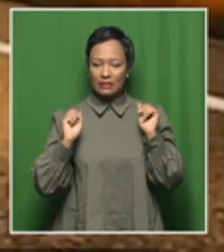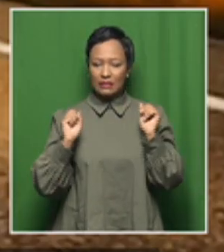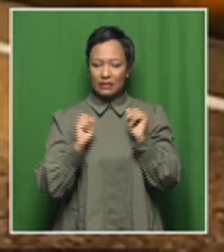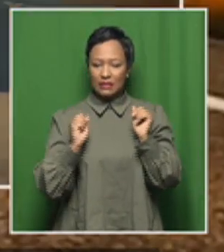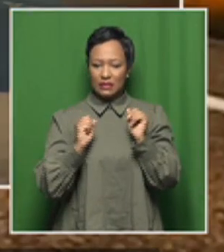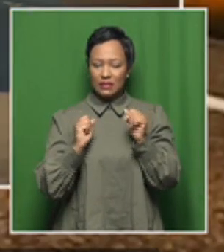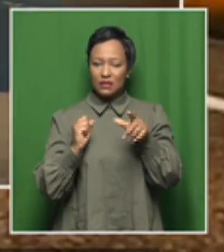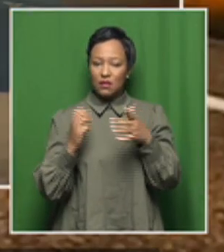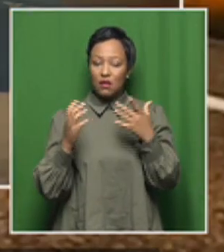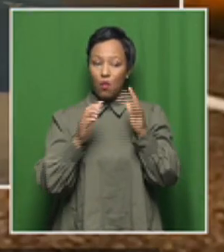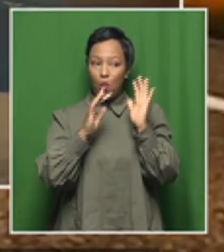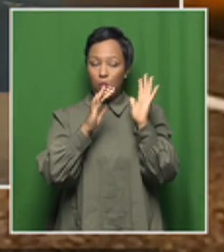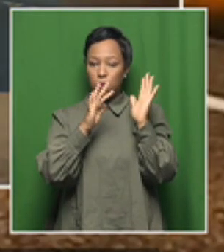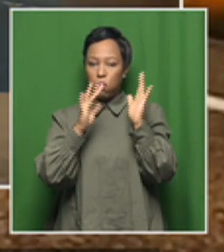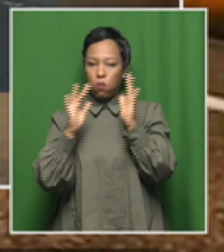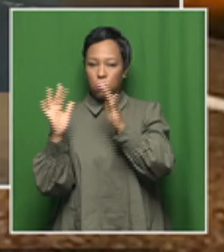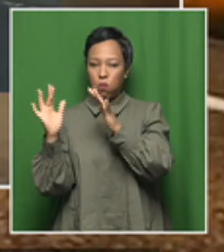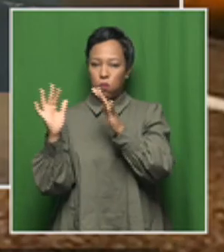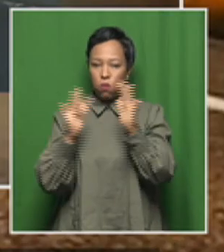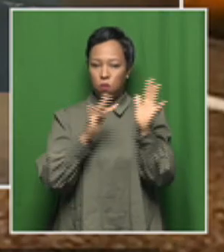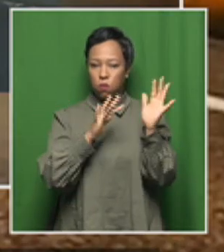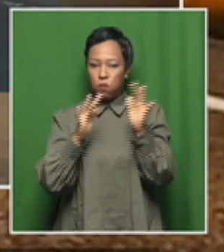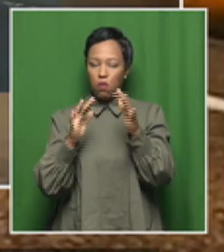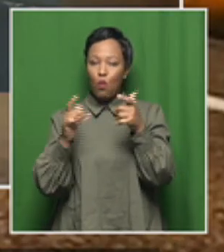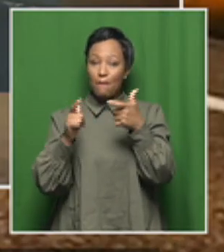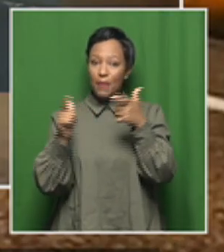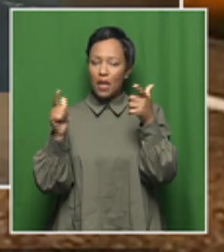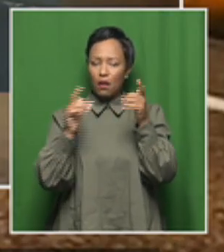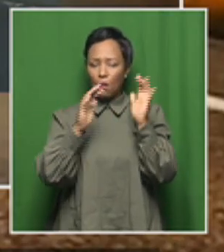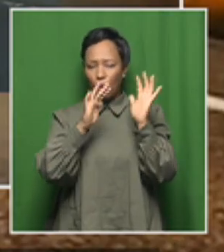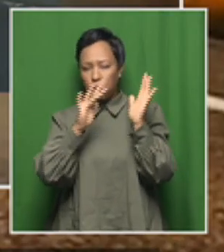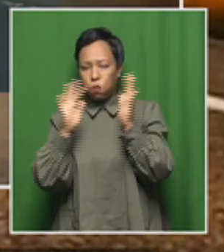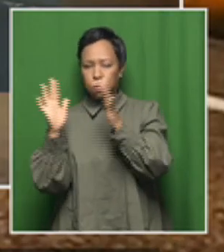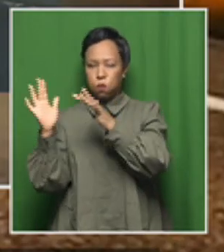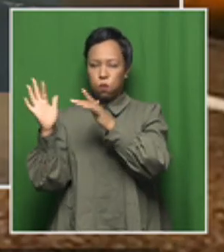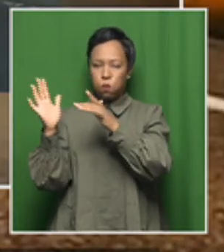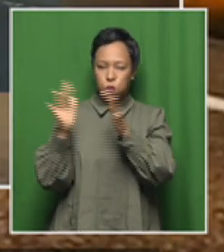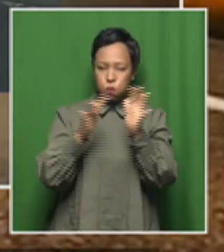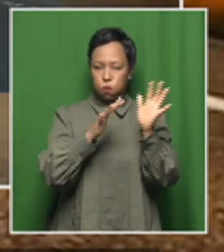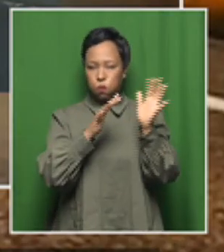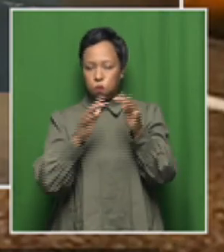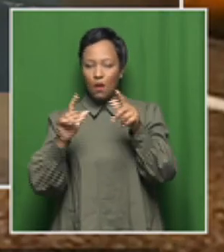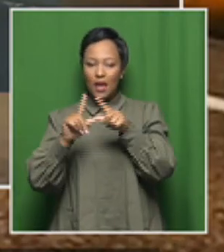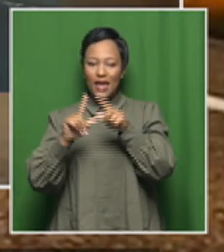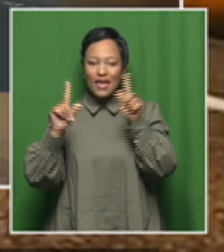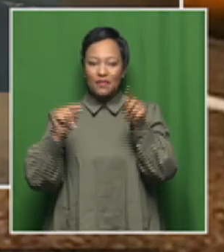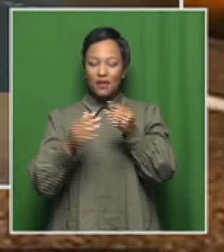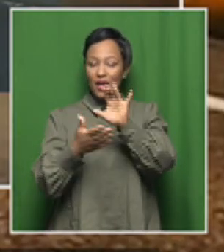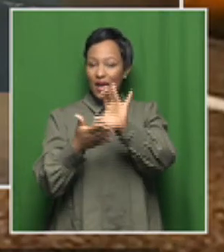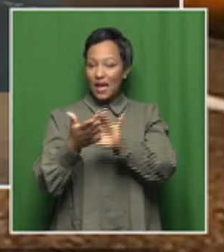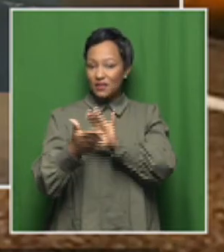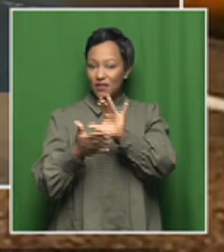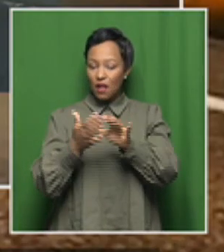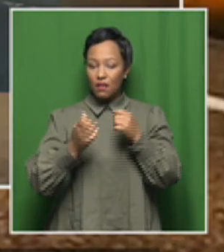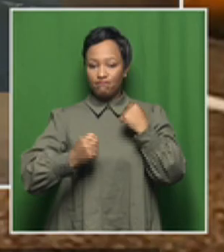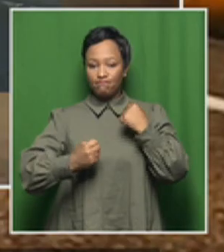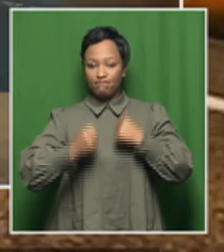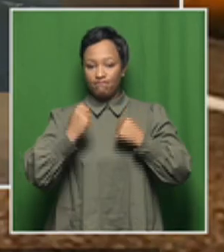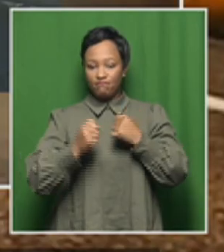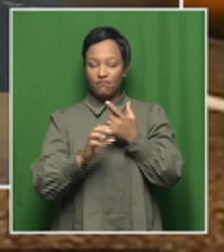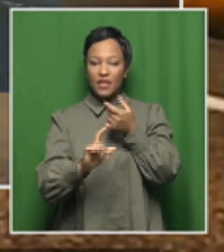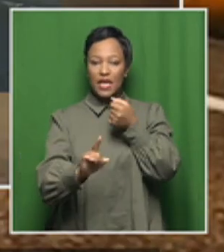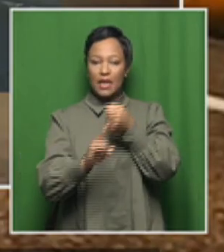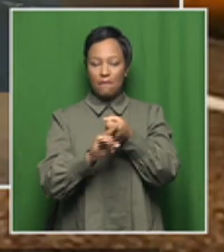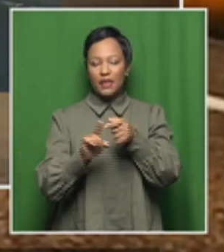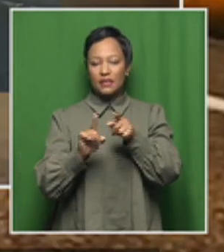staying with the weather, of course, the big wind that disrupted the Cape Town Marathon yesterday. Well, disrupted, led to its cancellation, didn't it? It also has an impact this